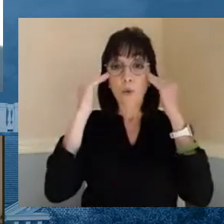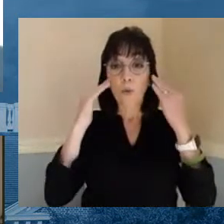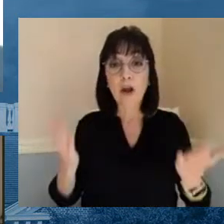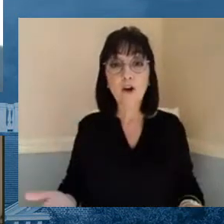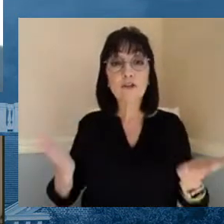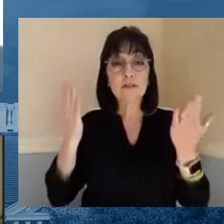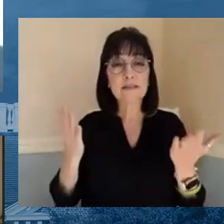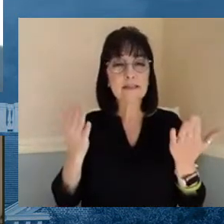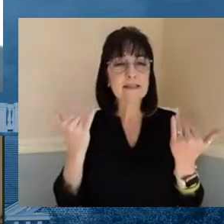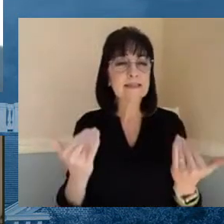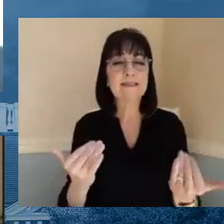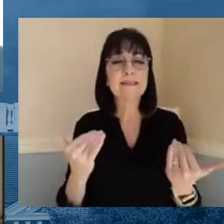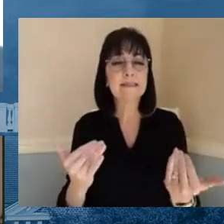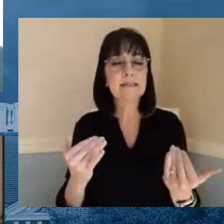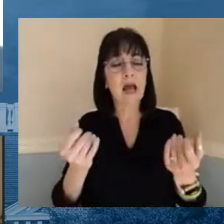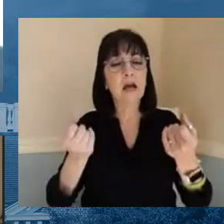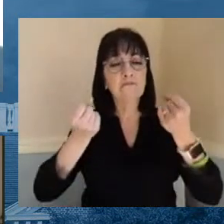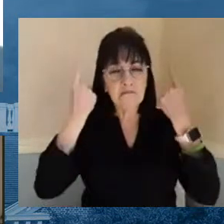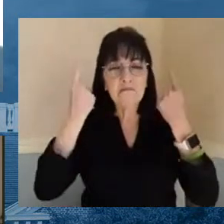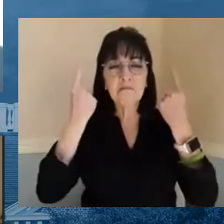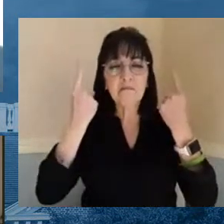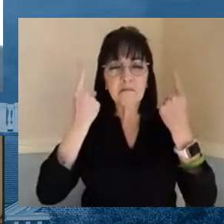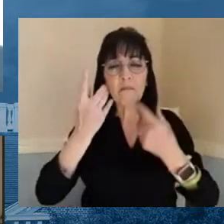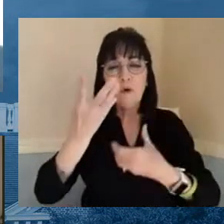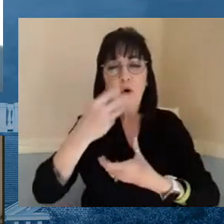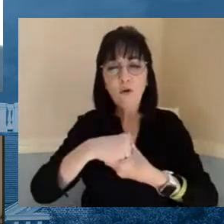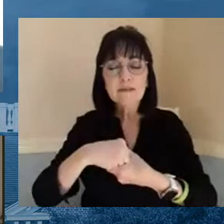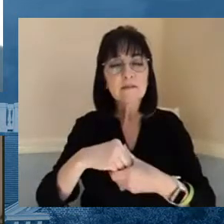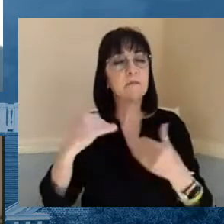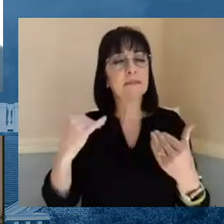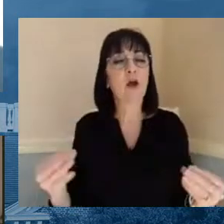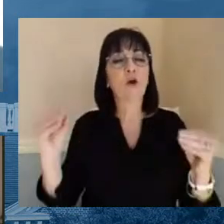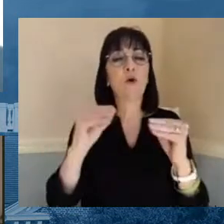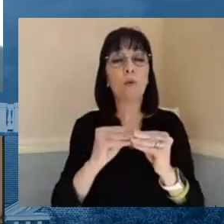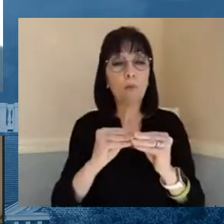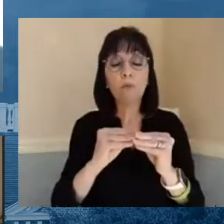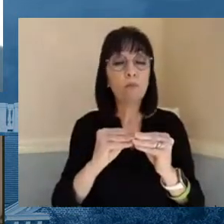about. All of us have stories where we can talk about an